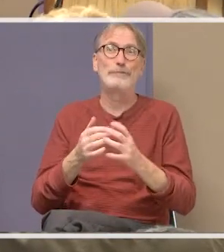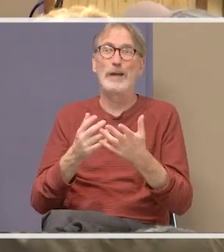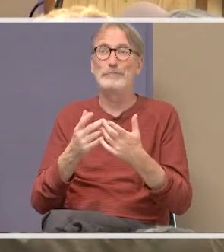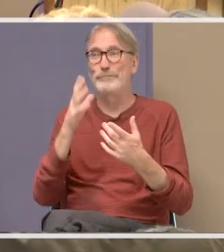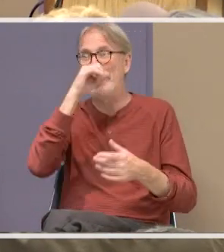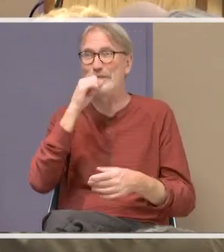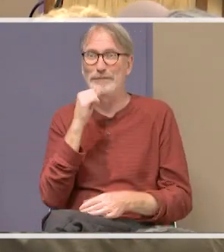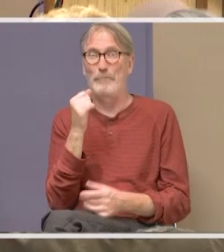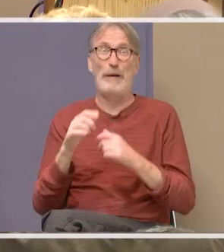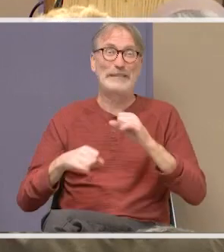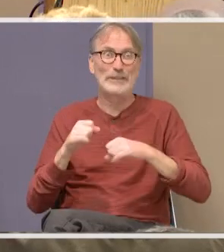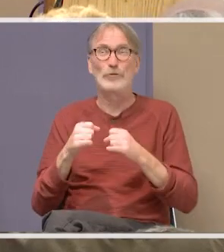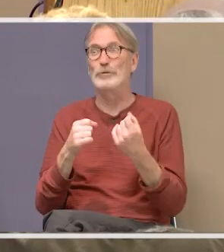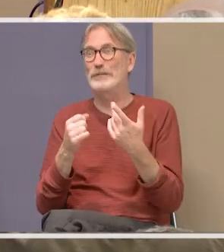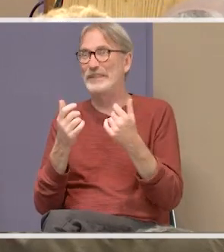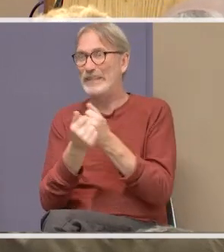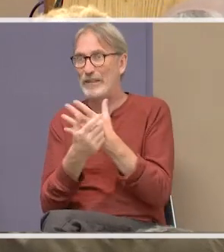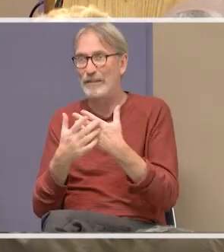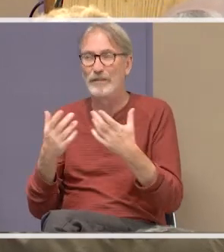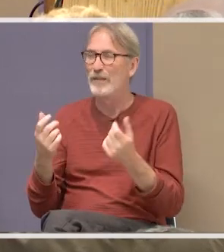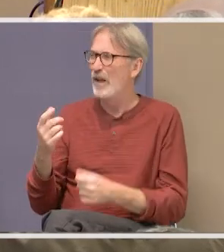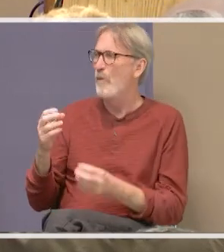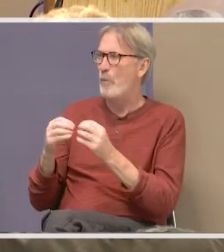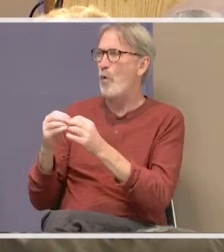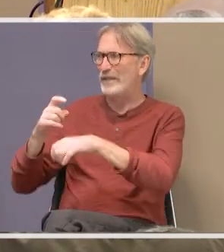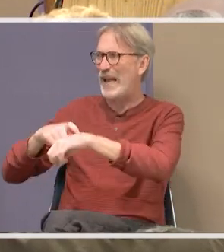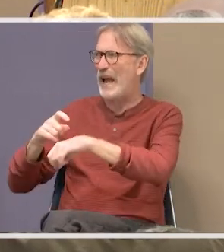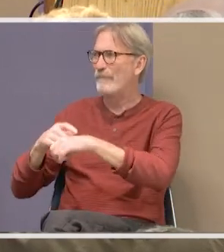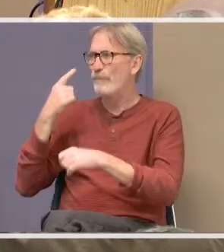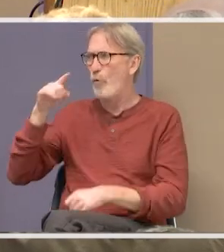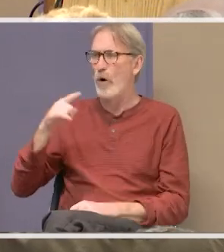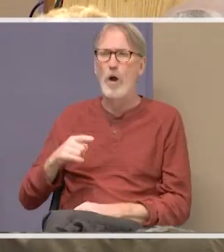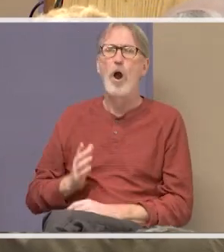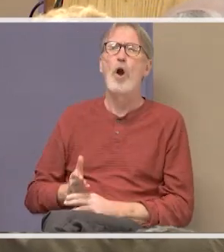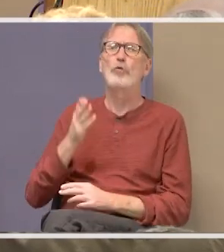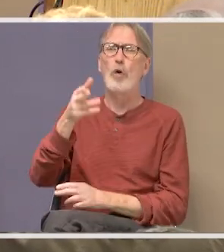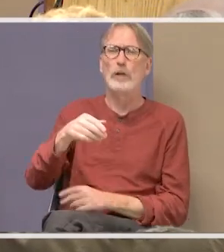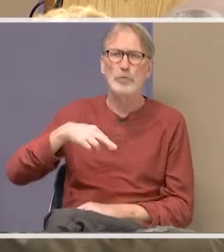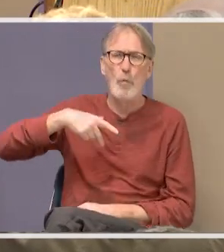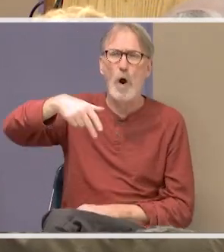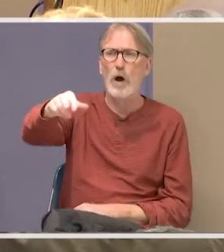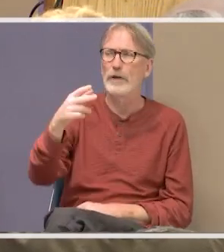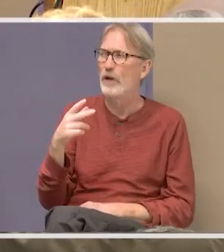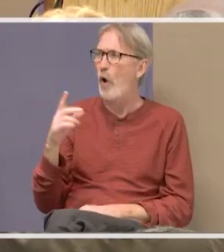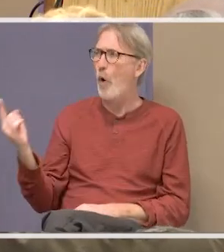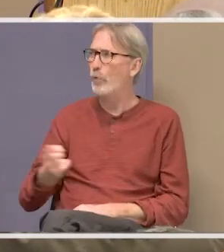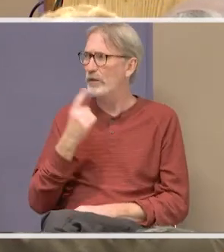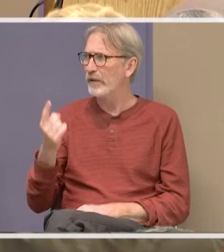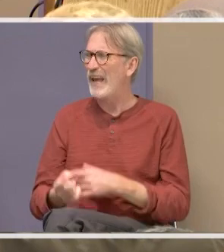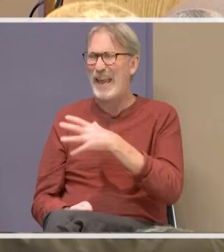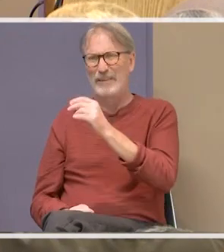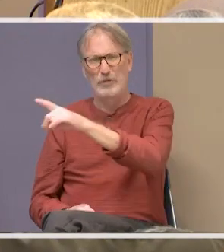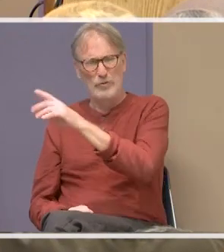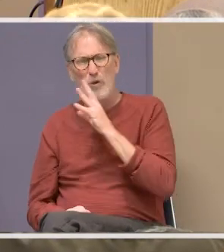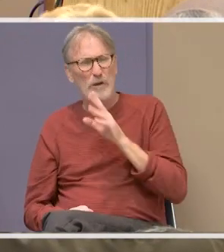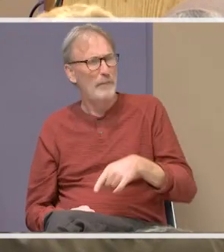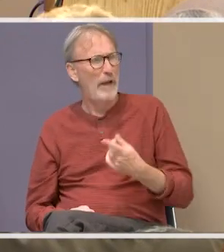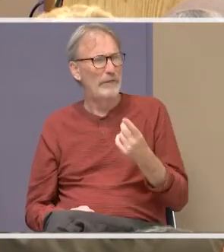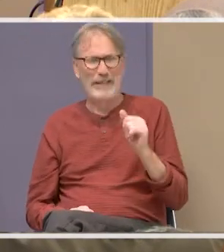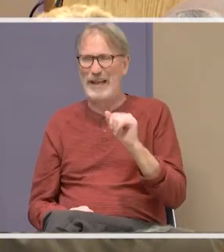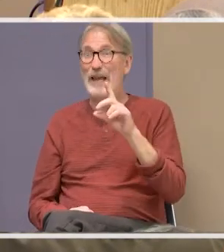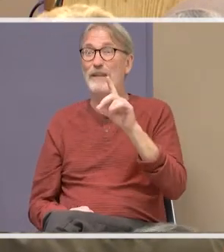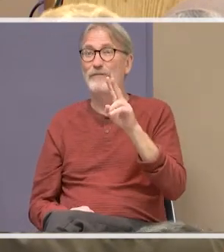are there. So a little extra length on that would be very good. And you mentioned something about a possible bus advance,